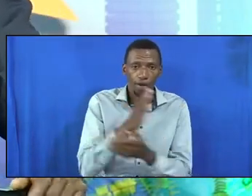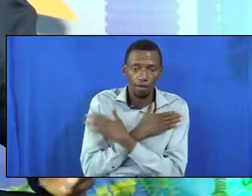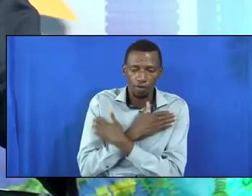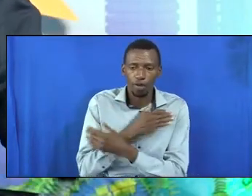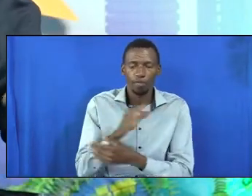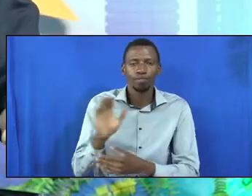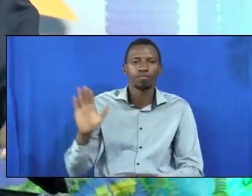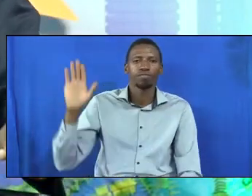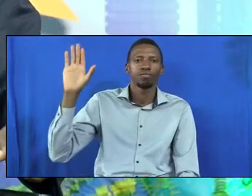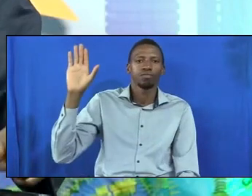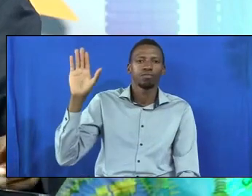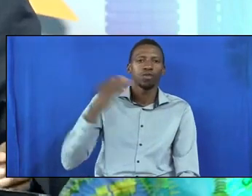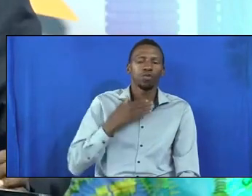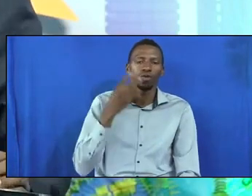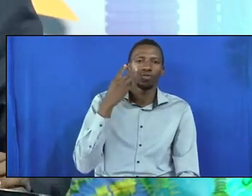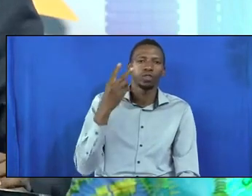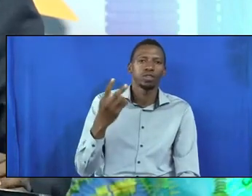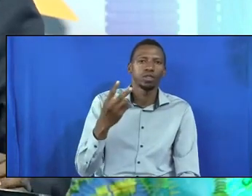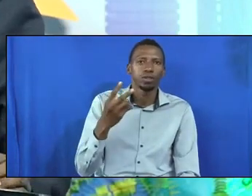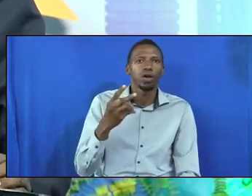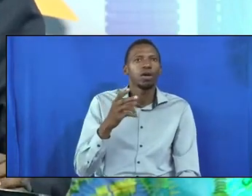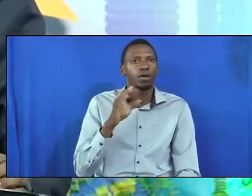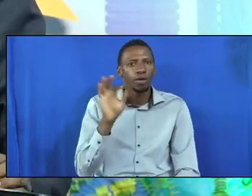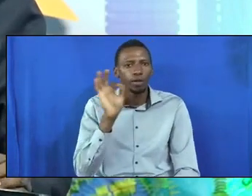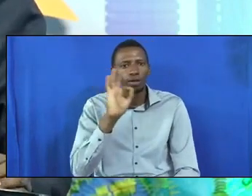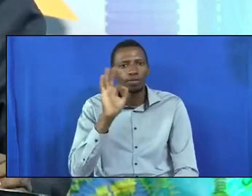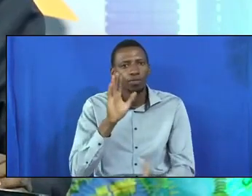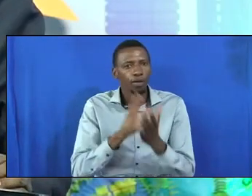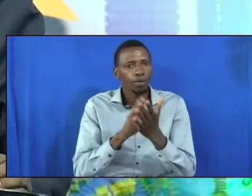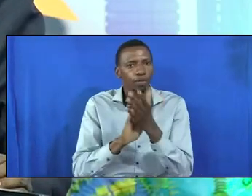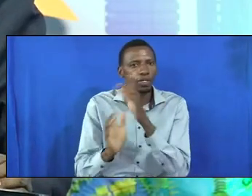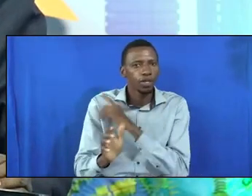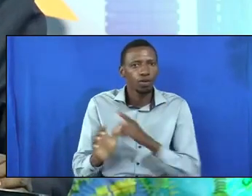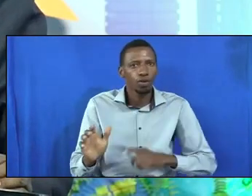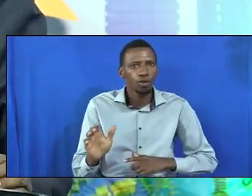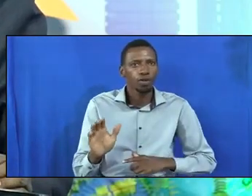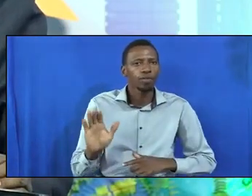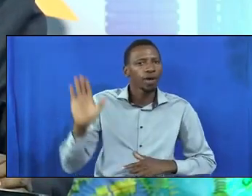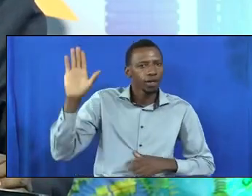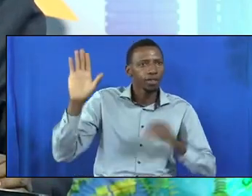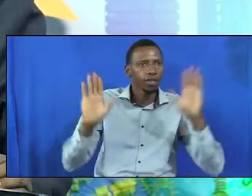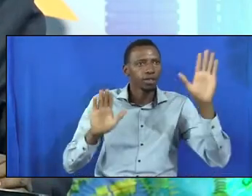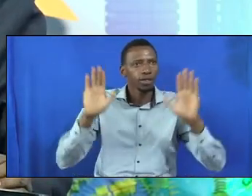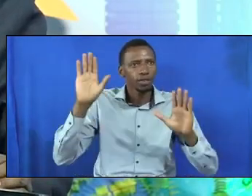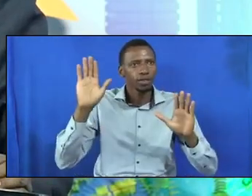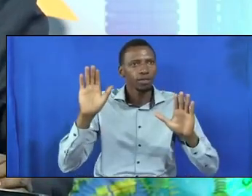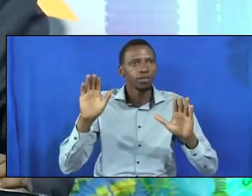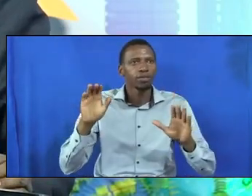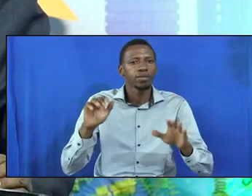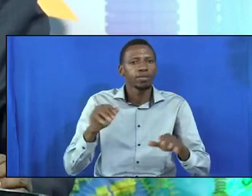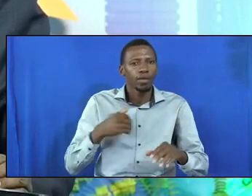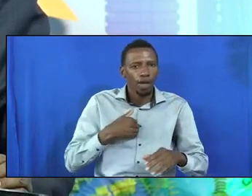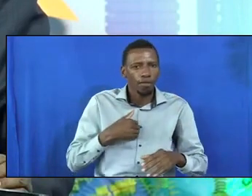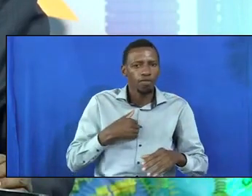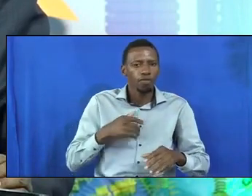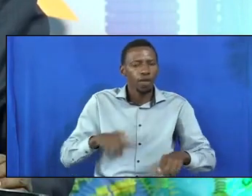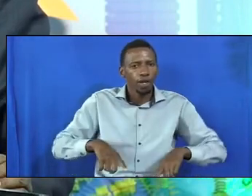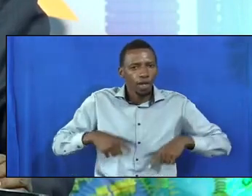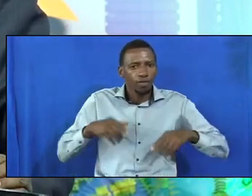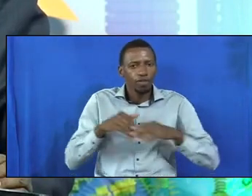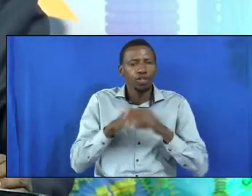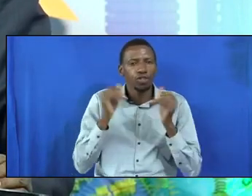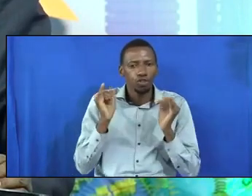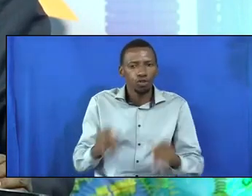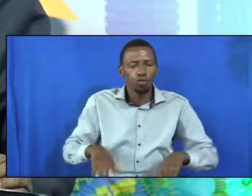see. If you invited a friend, praise the Lord. Hands up, hands up. There is life in New Life Nairobi. Hands